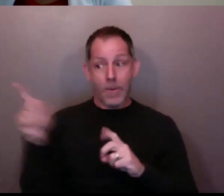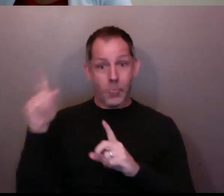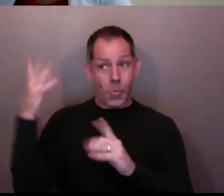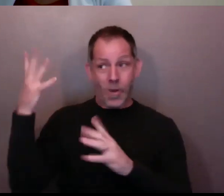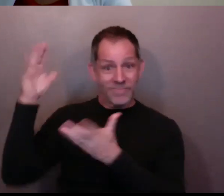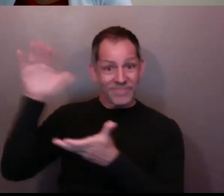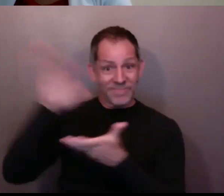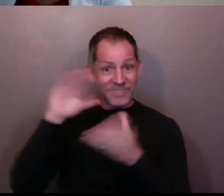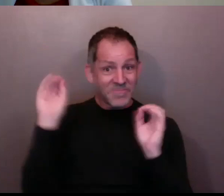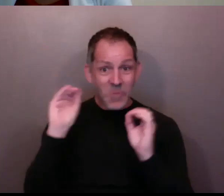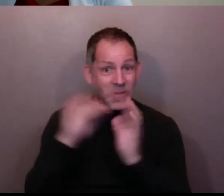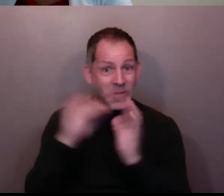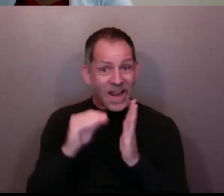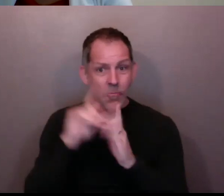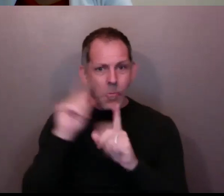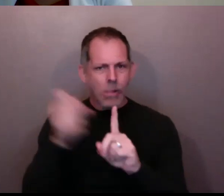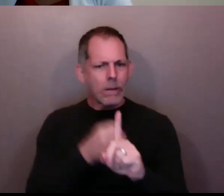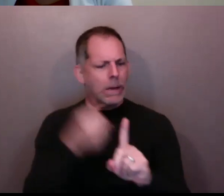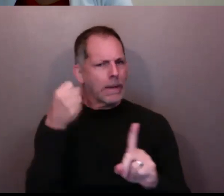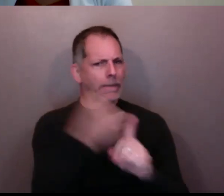way?